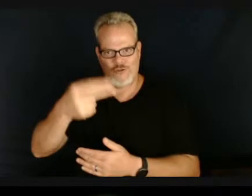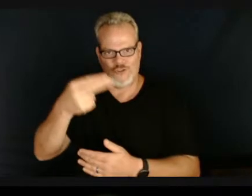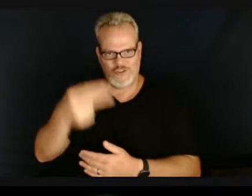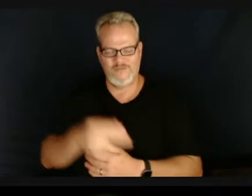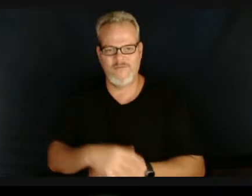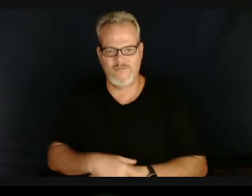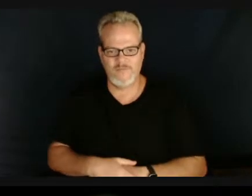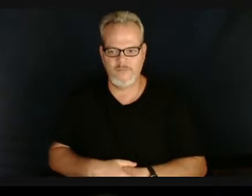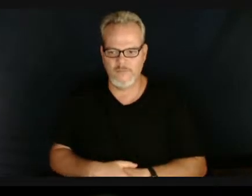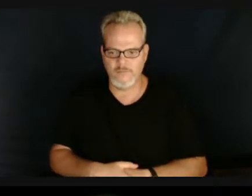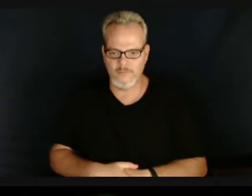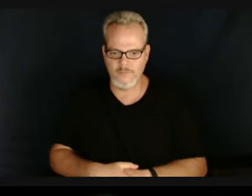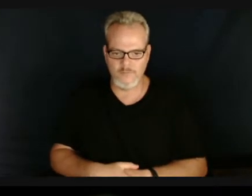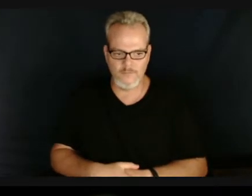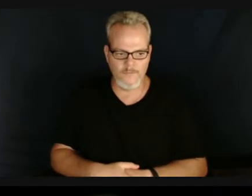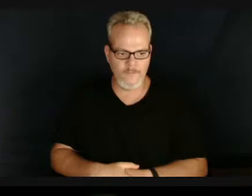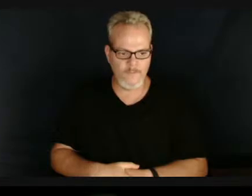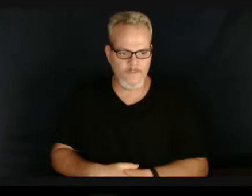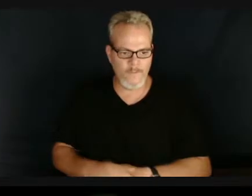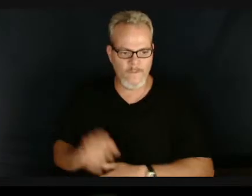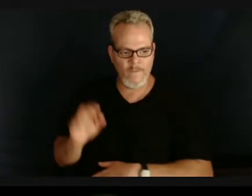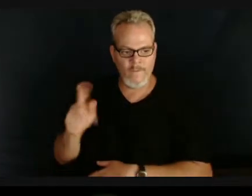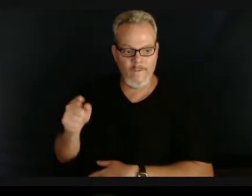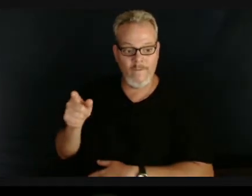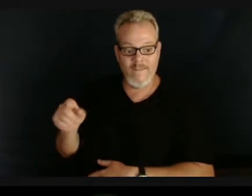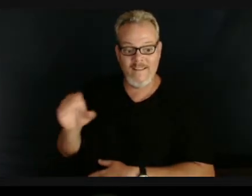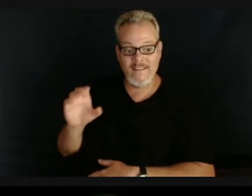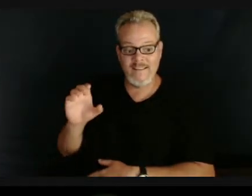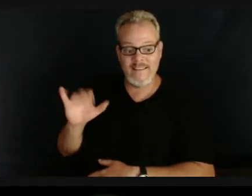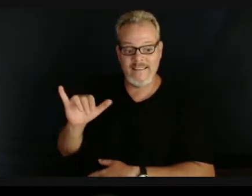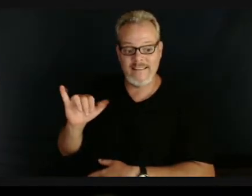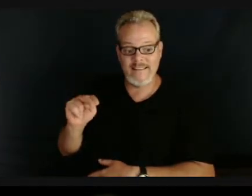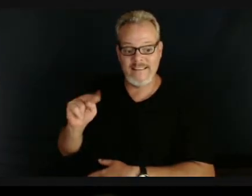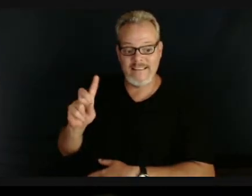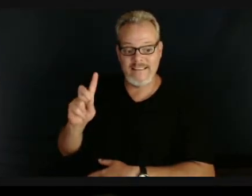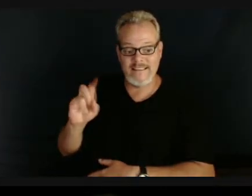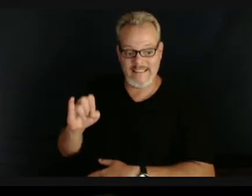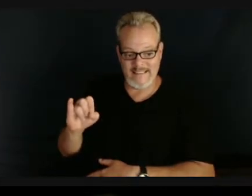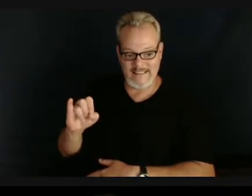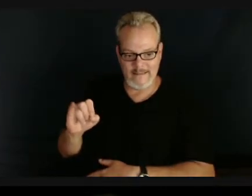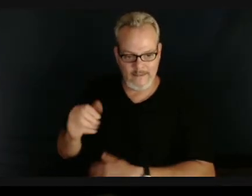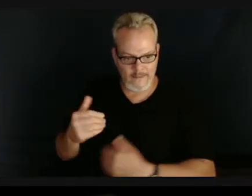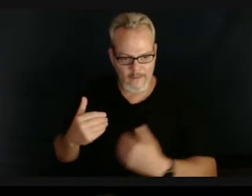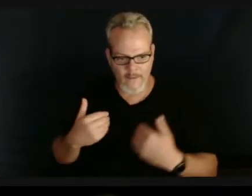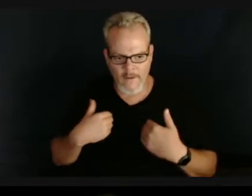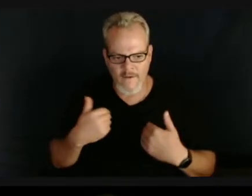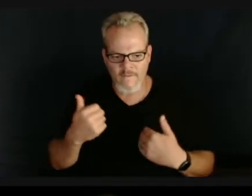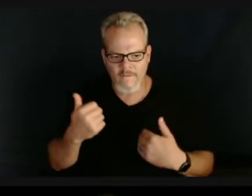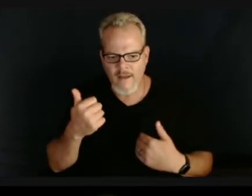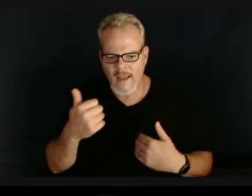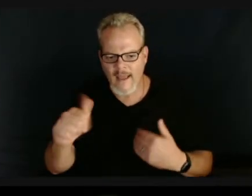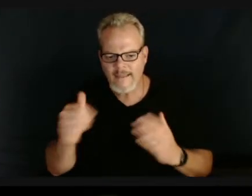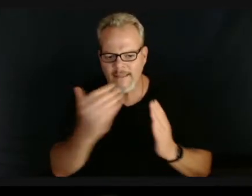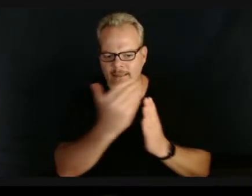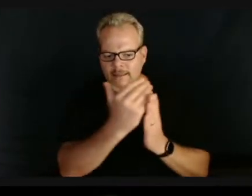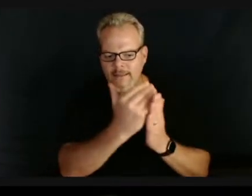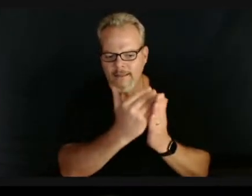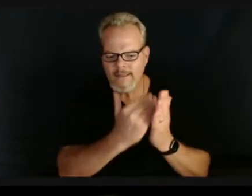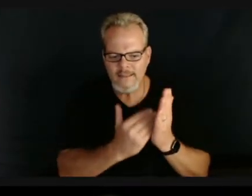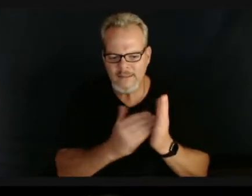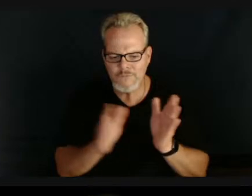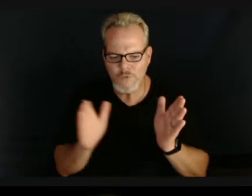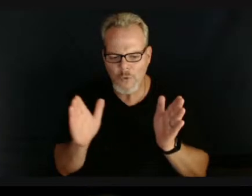Then Cindy, is there any list of micro quakes provided for the weekly